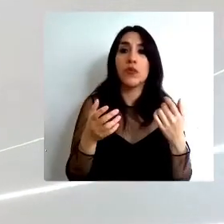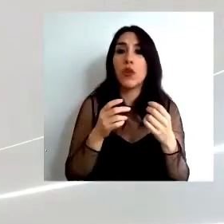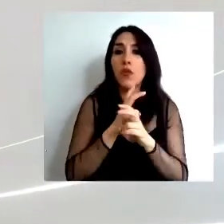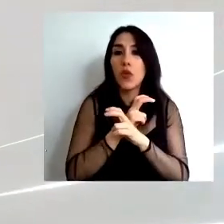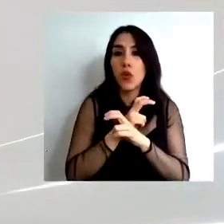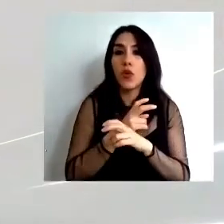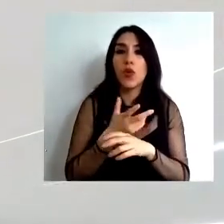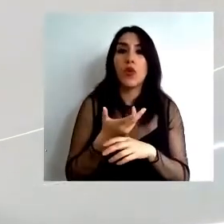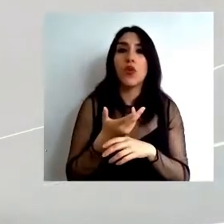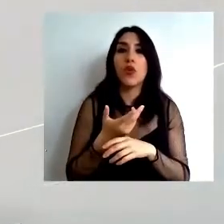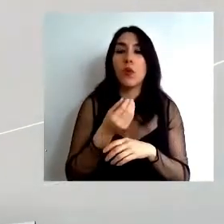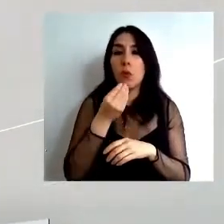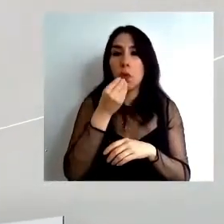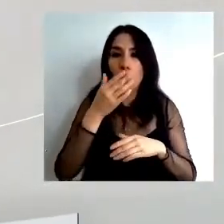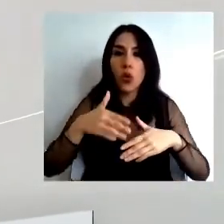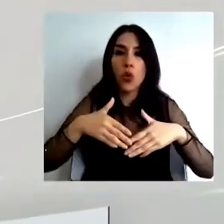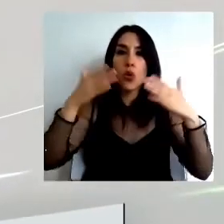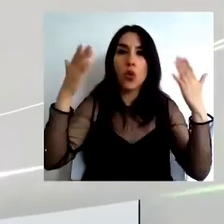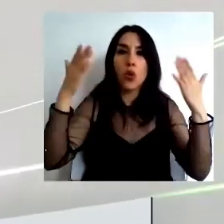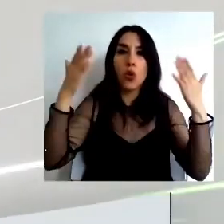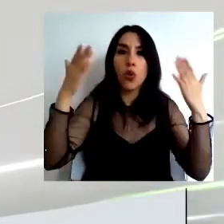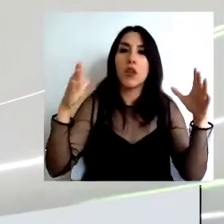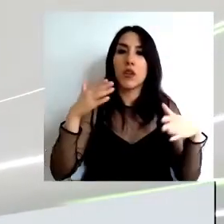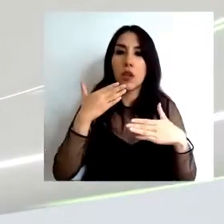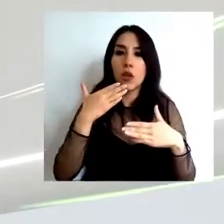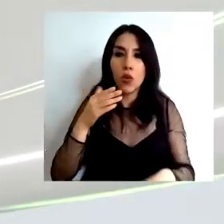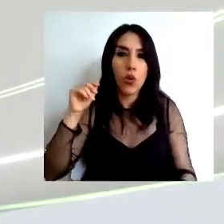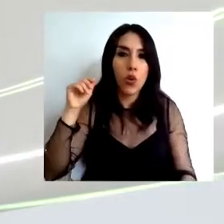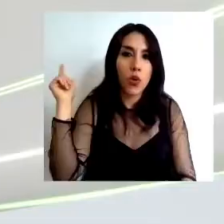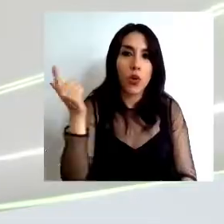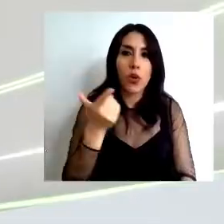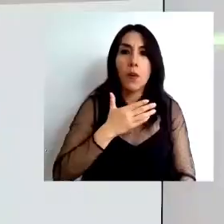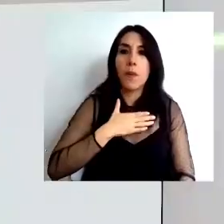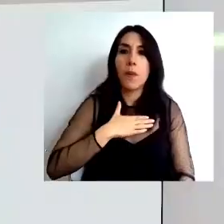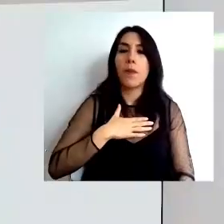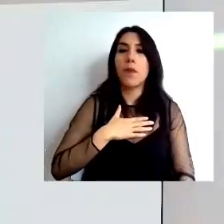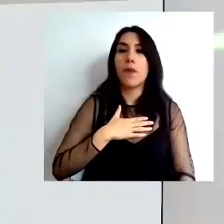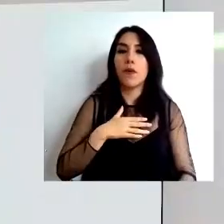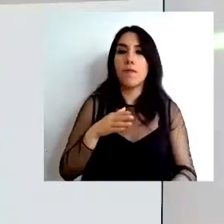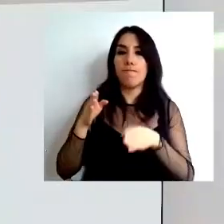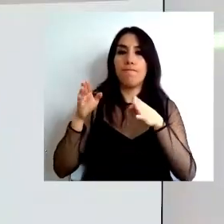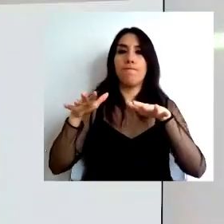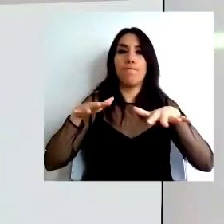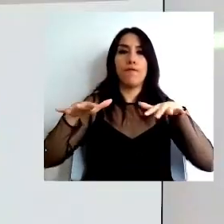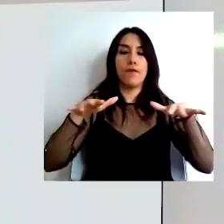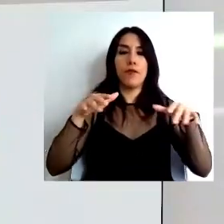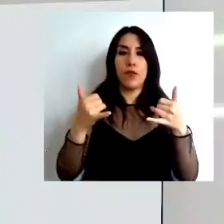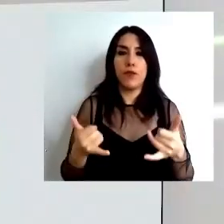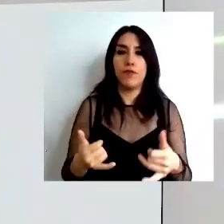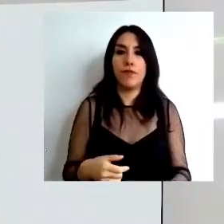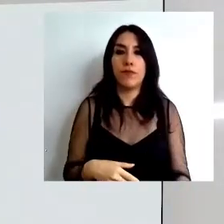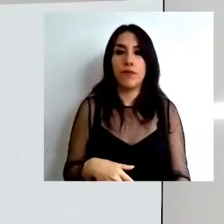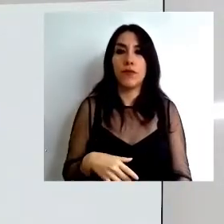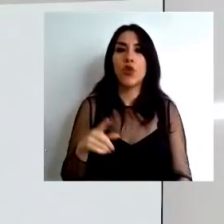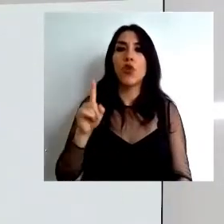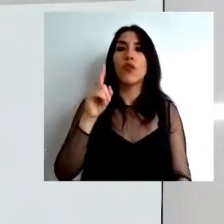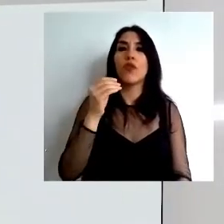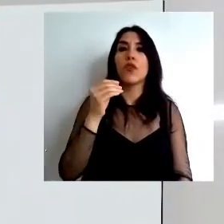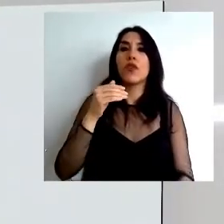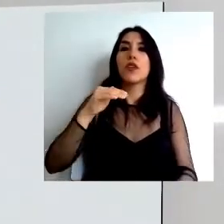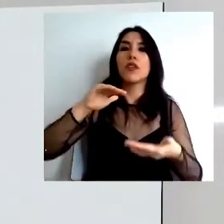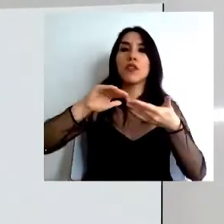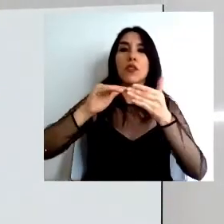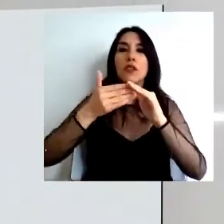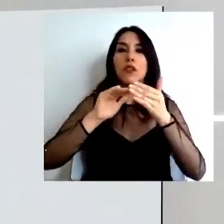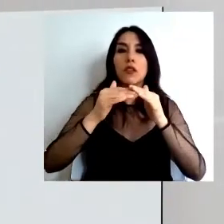my organization is located in Austria, so it's in Europe, a small country.